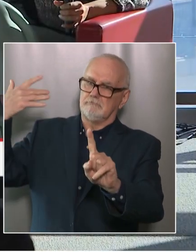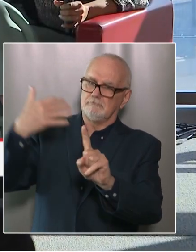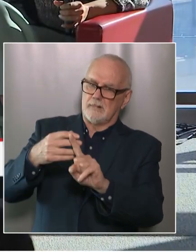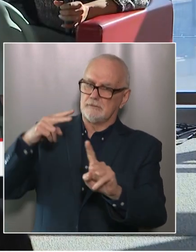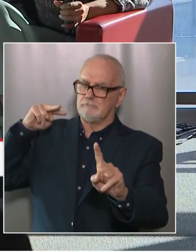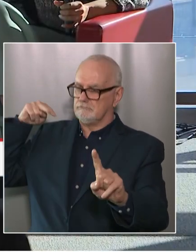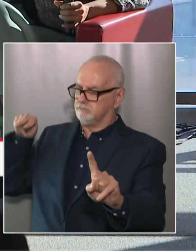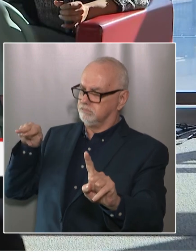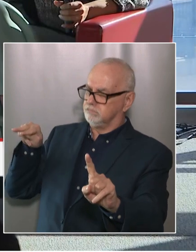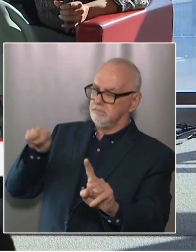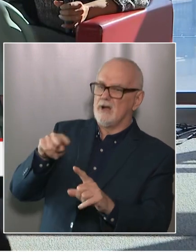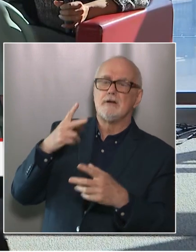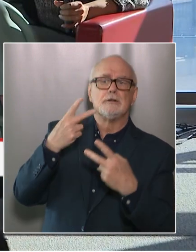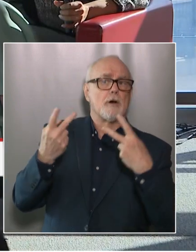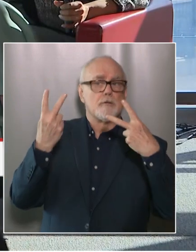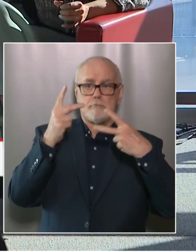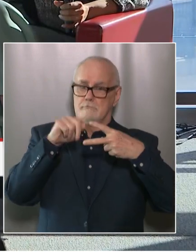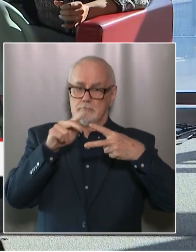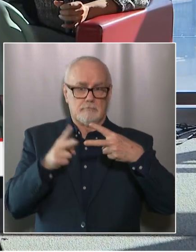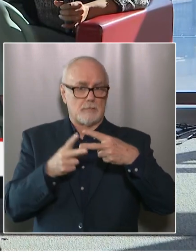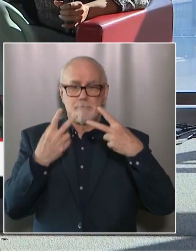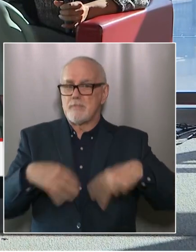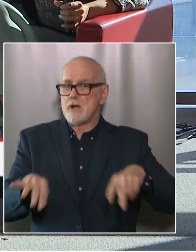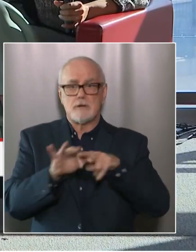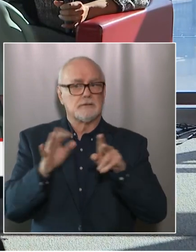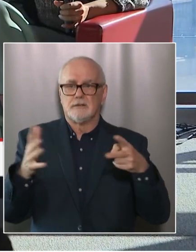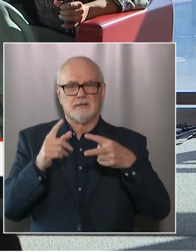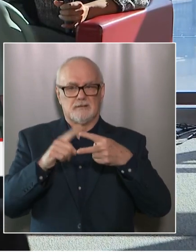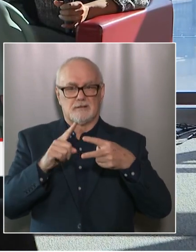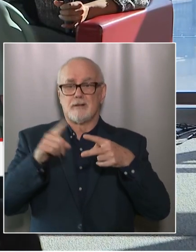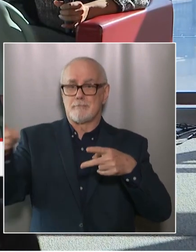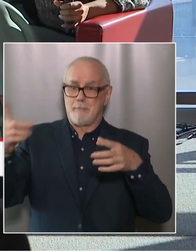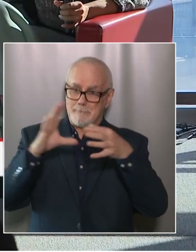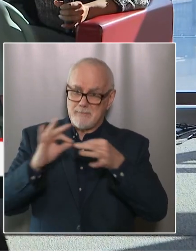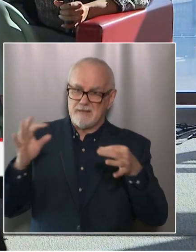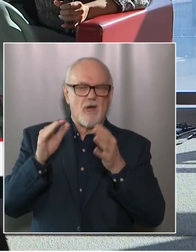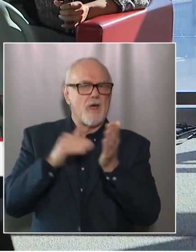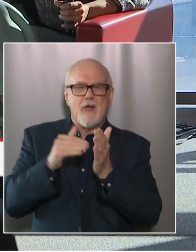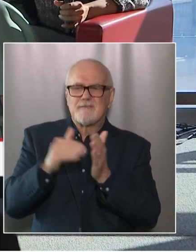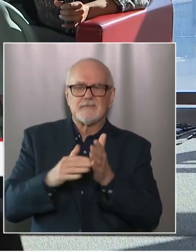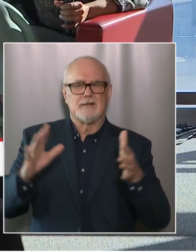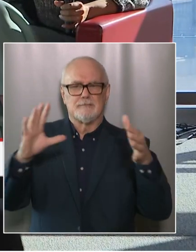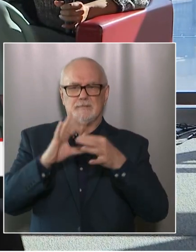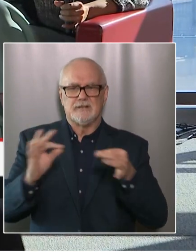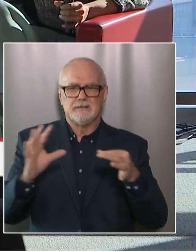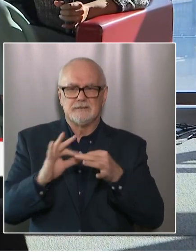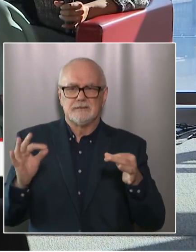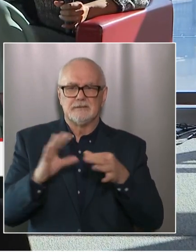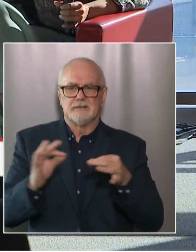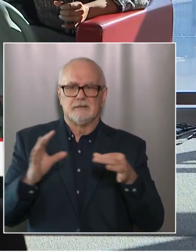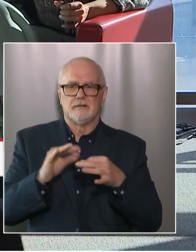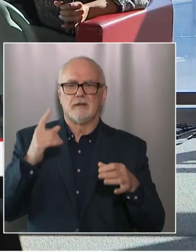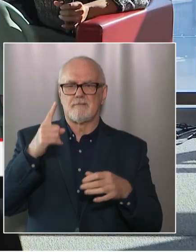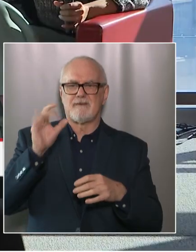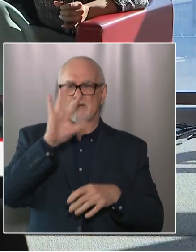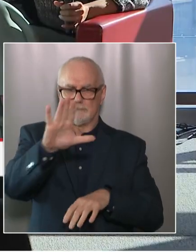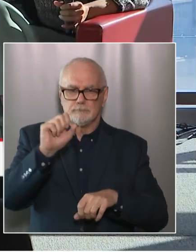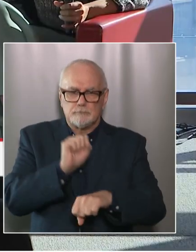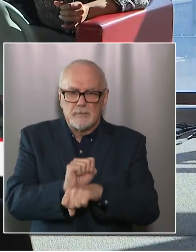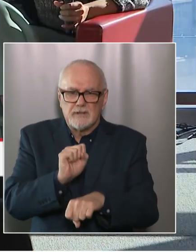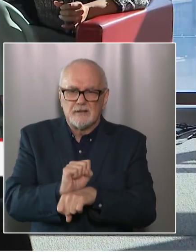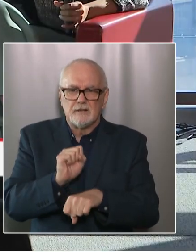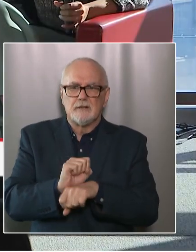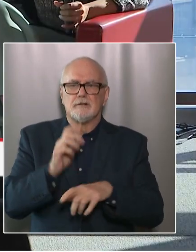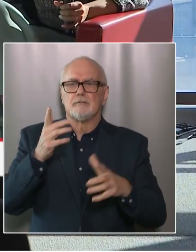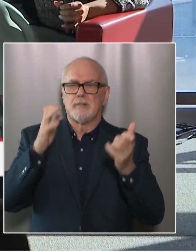can affirmatively say. One is that you have said that it may not have been your first job, but one of your jobs was to be a tour bus guide